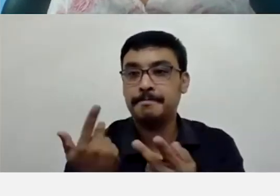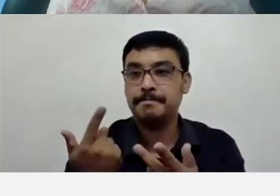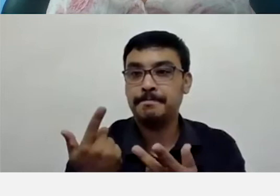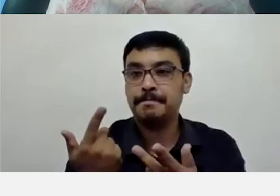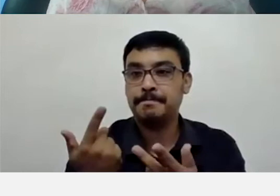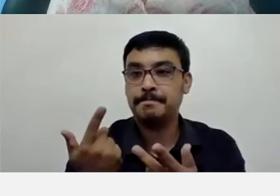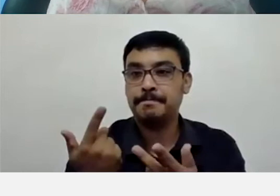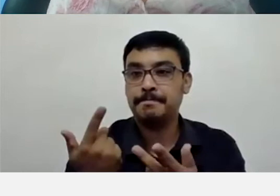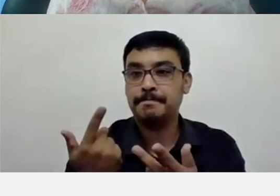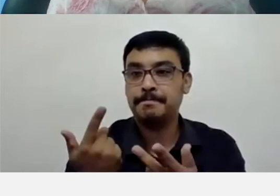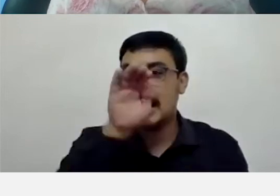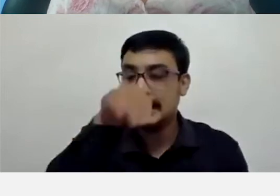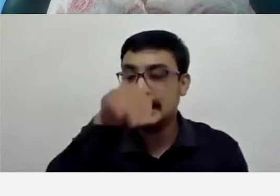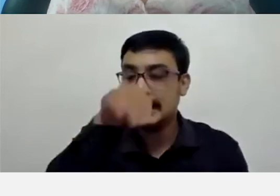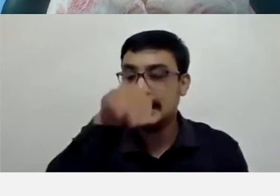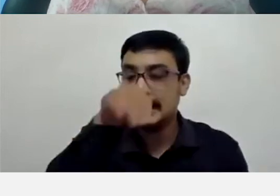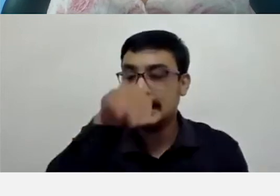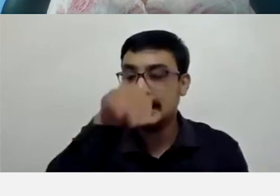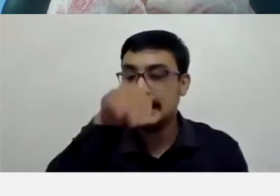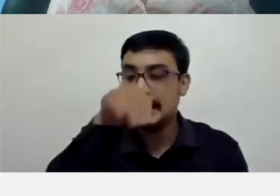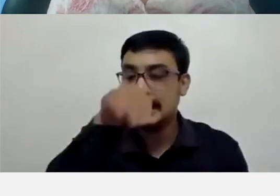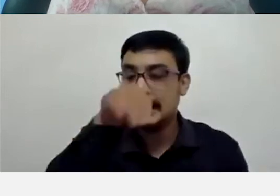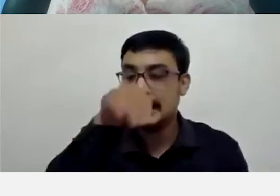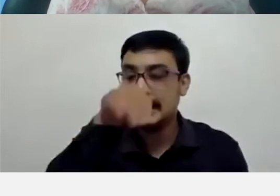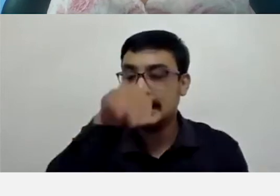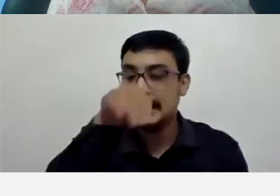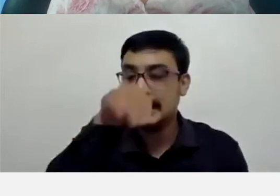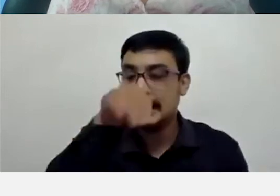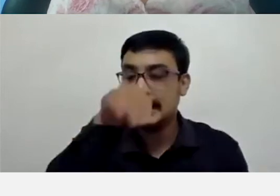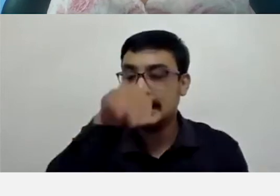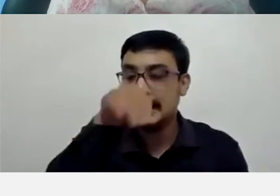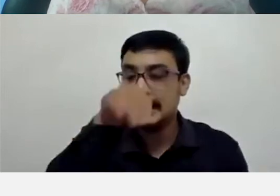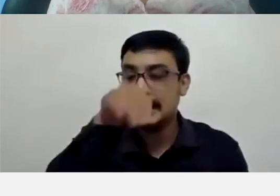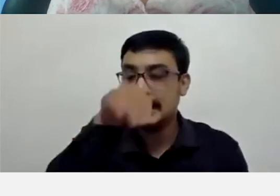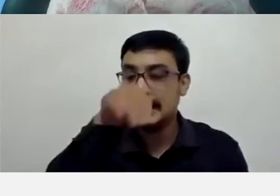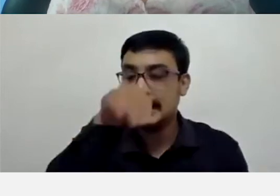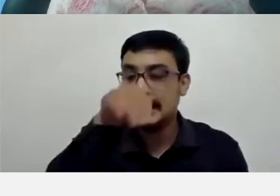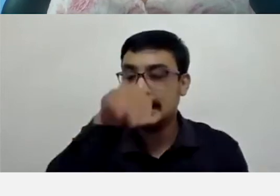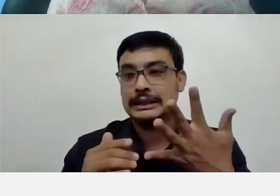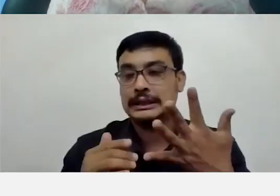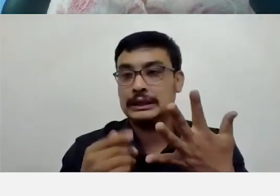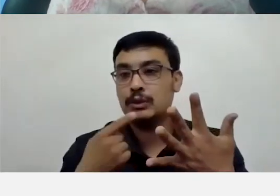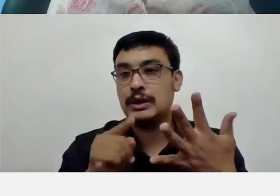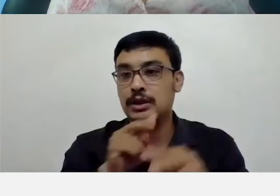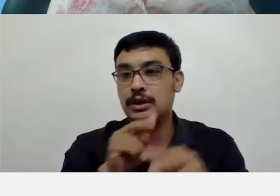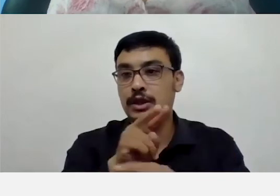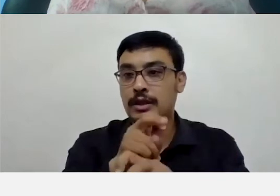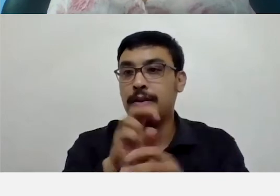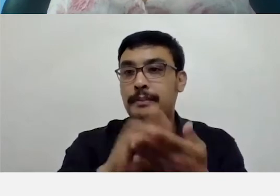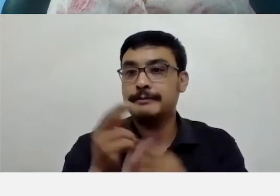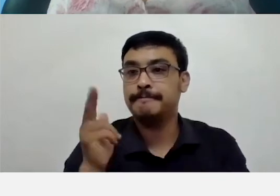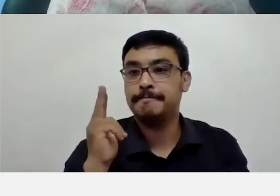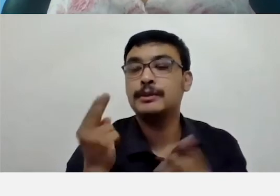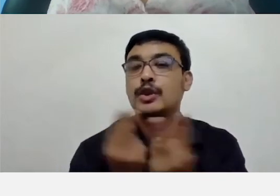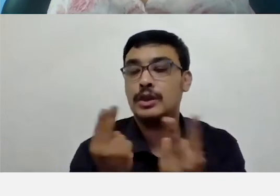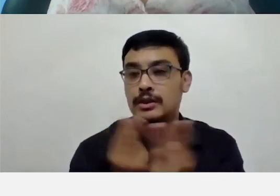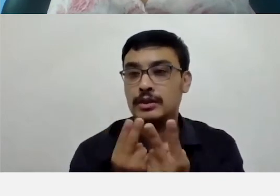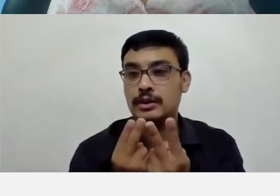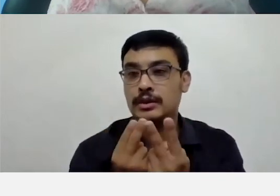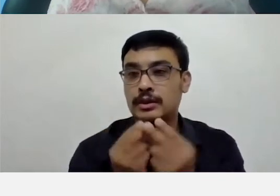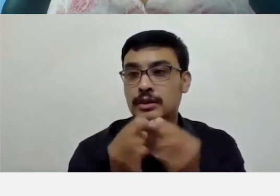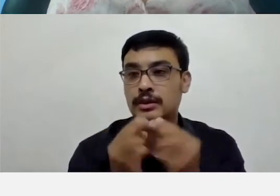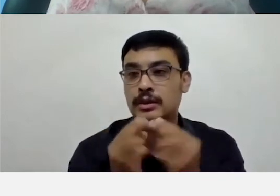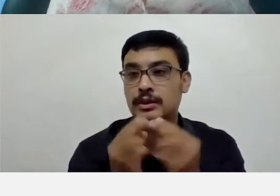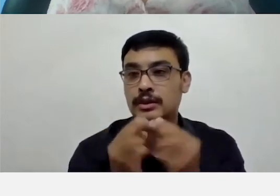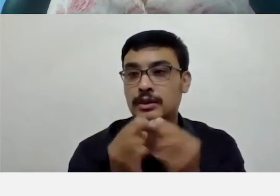elephant, lion, griffin, and shingini and bagini. And inside this temple, there is a Siddhi Lakshmi